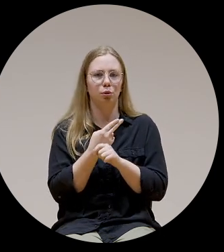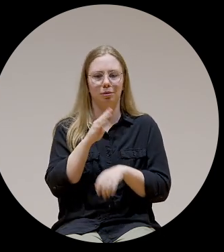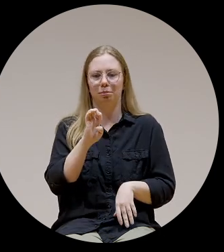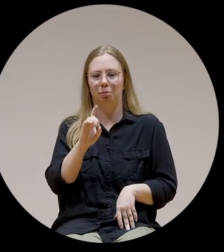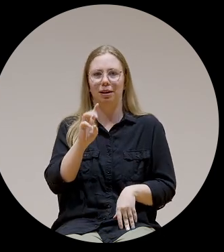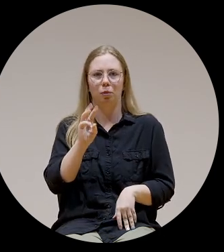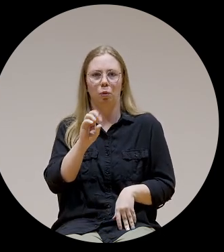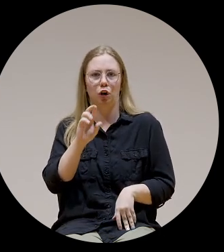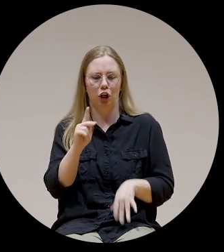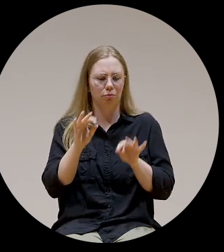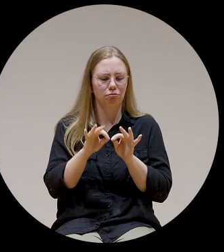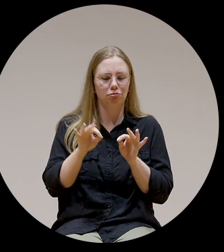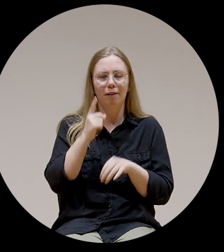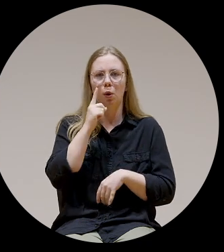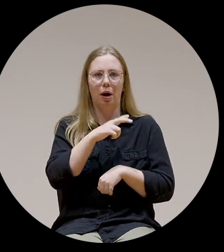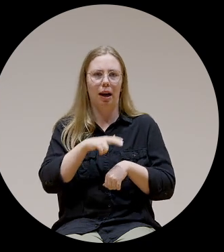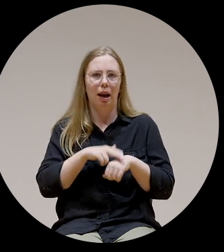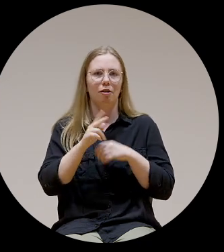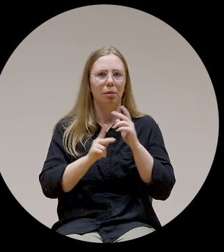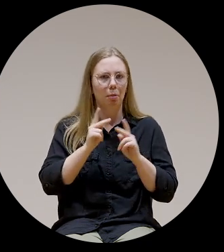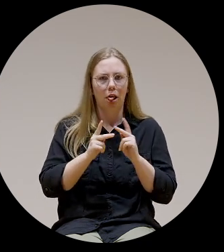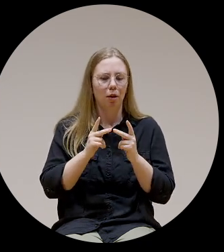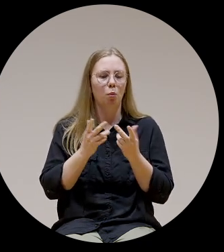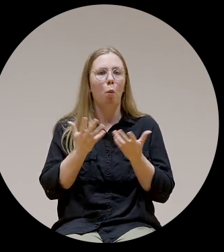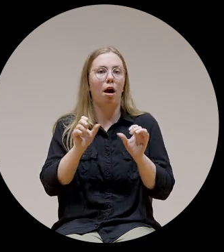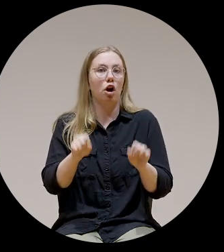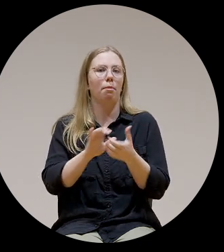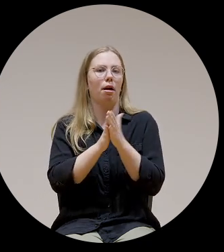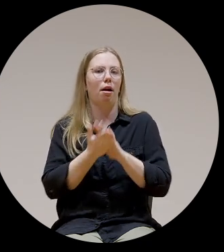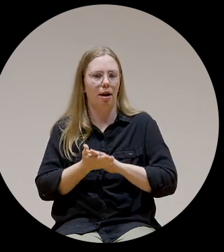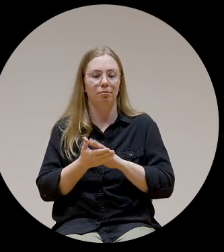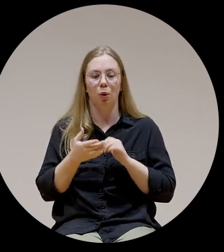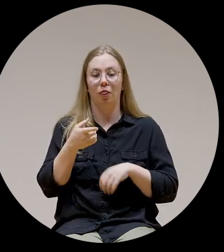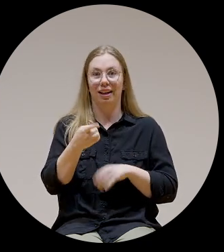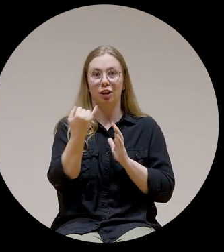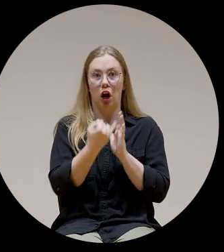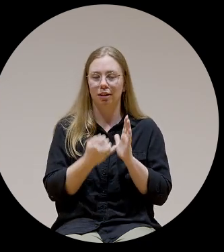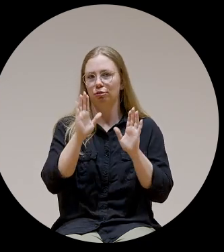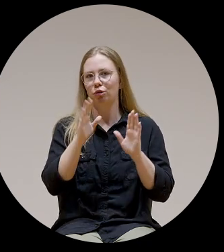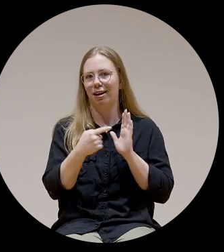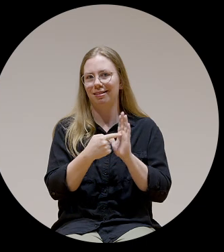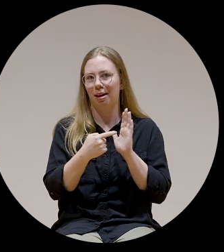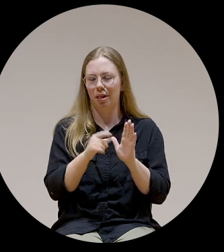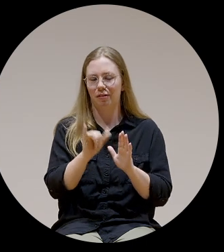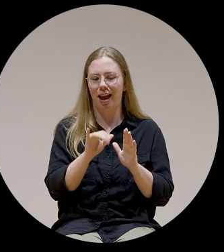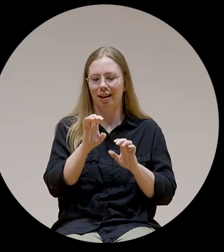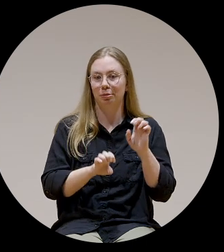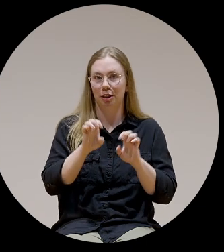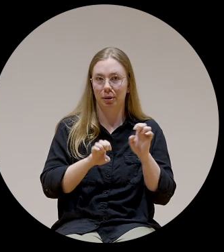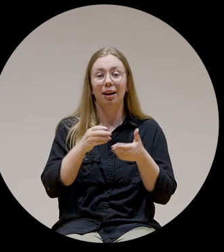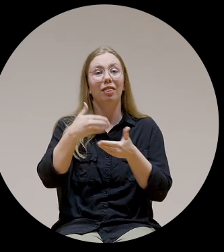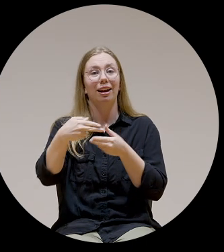what beadwork for Native people could be. And this is a great example of that questioning. But if you go to the next slide, you can see some